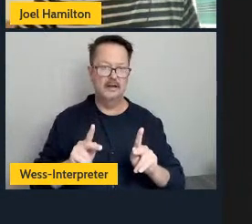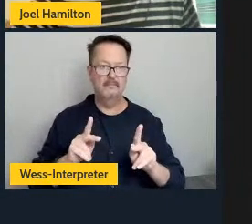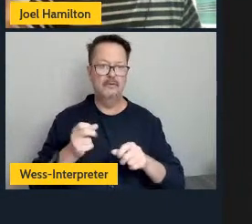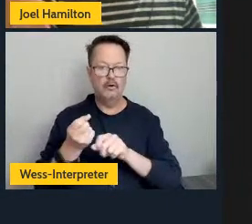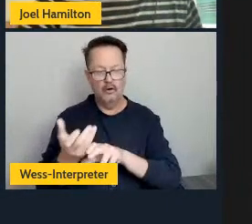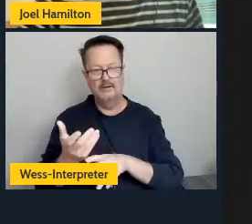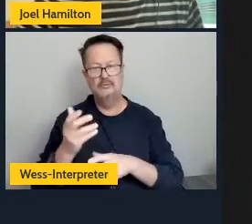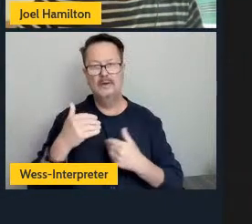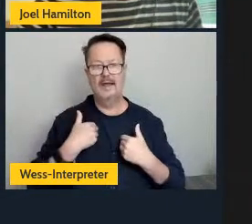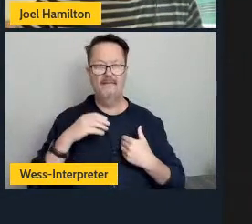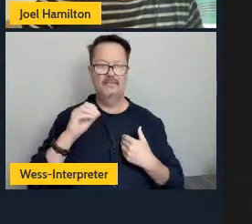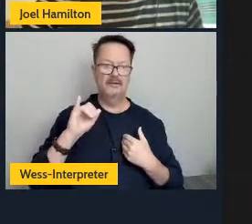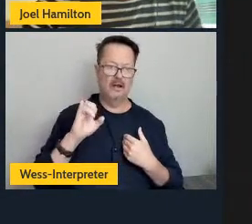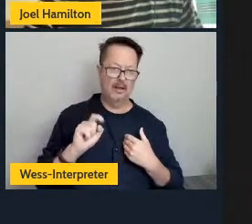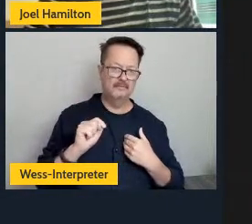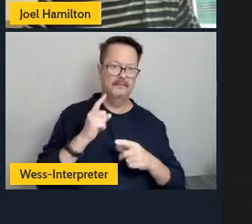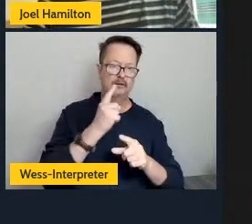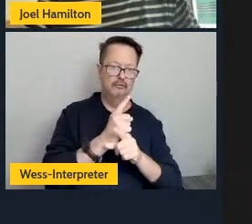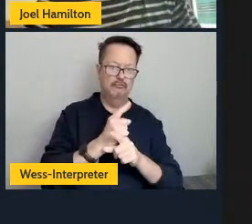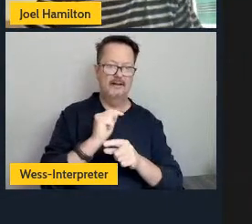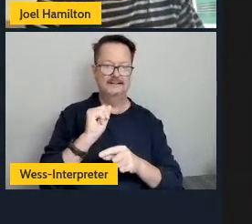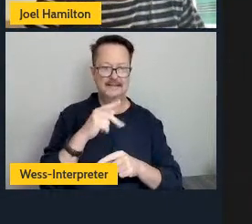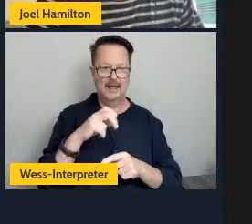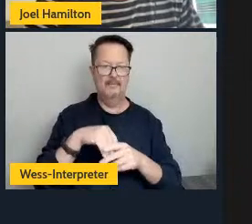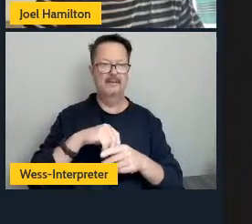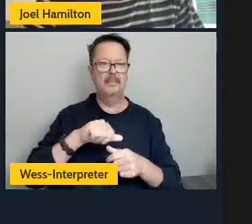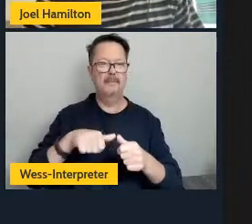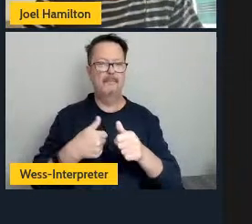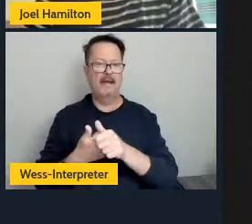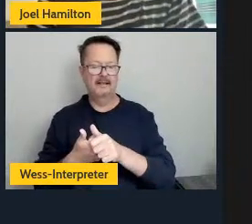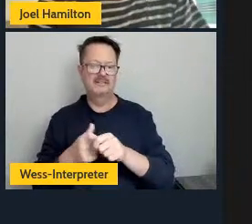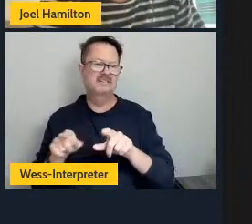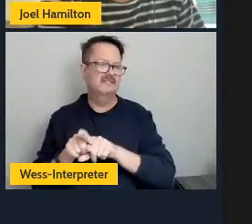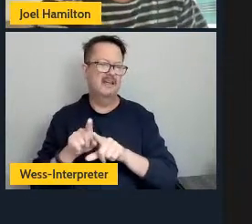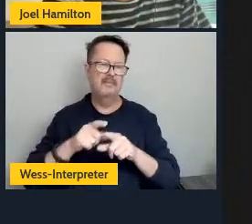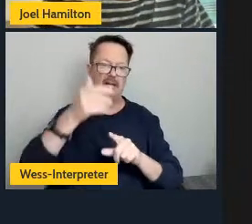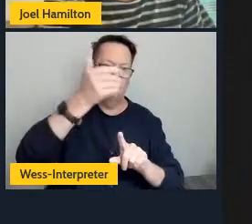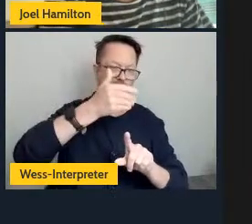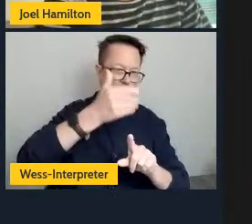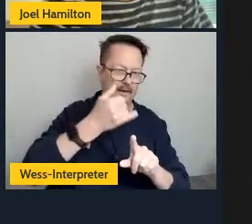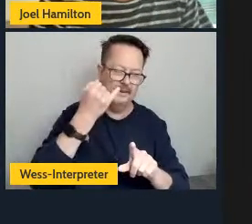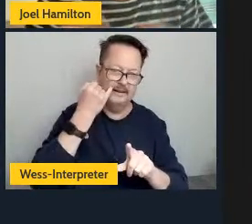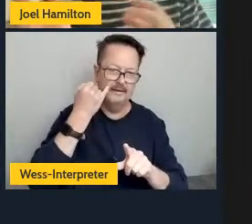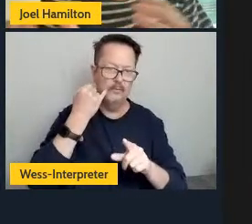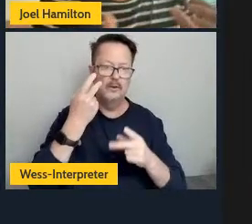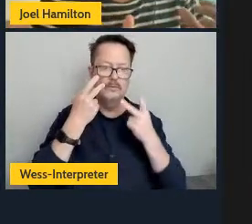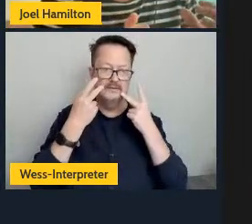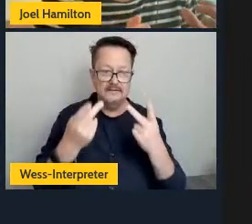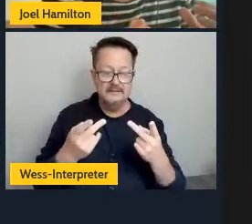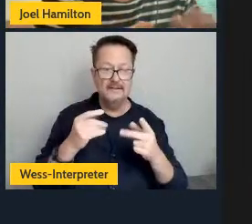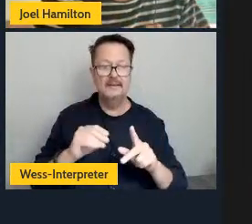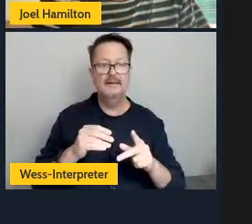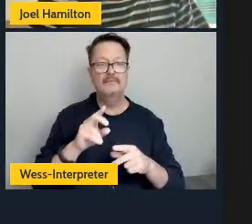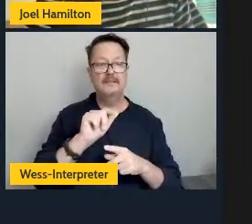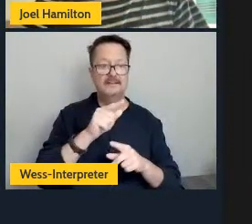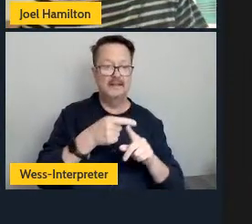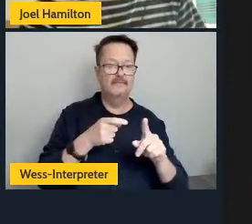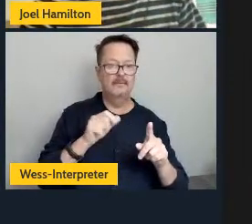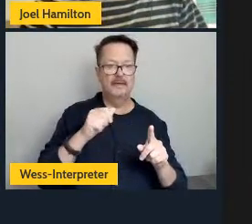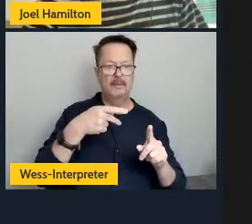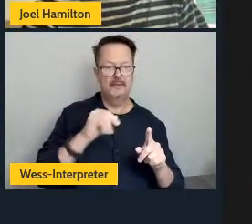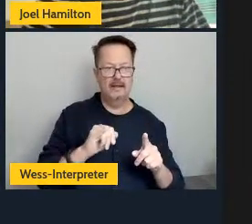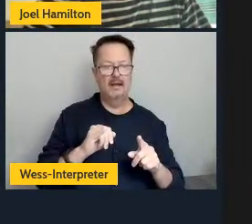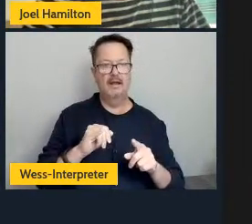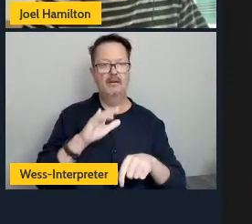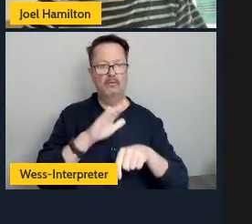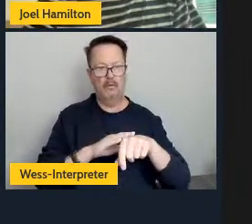the object of the correct type in the backend. The same thing can happen in the front end. If we return the data as the response of the API call, we can